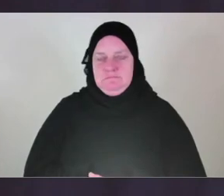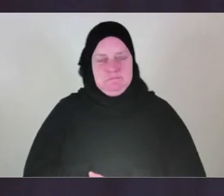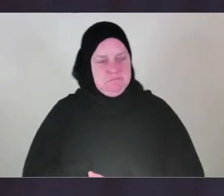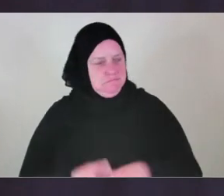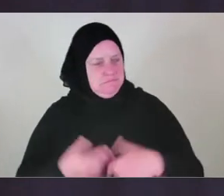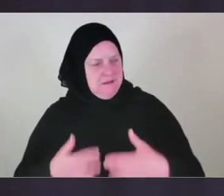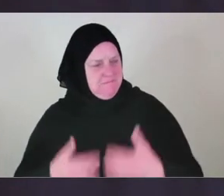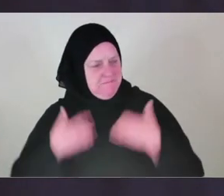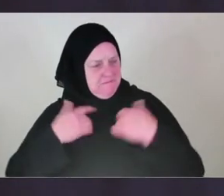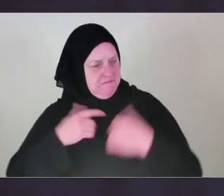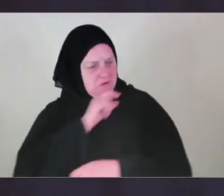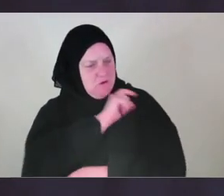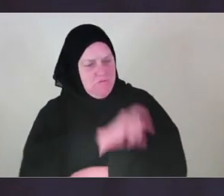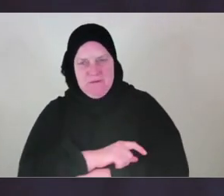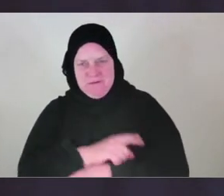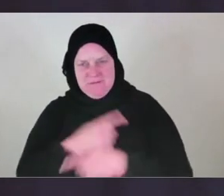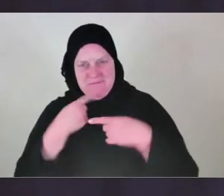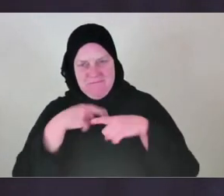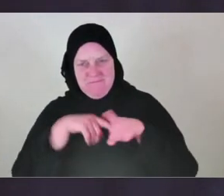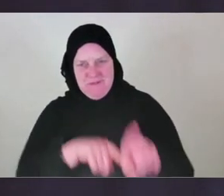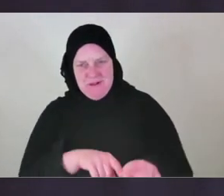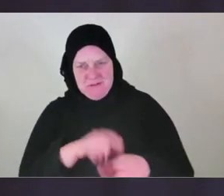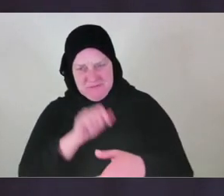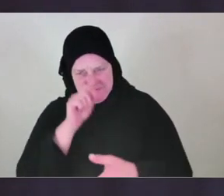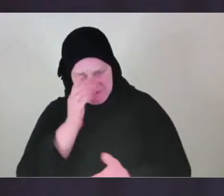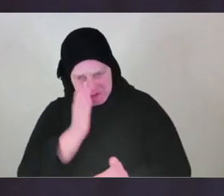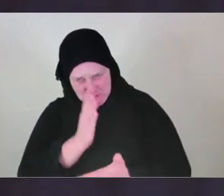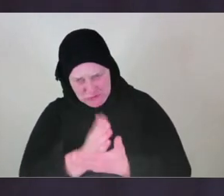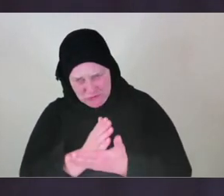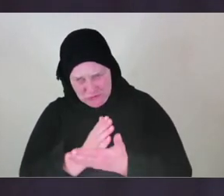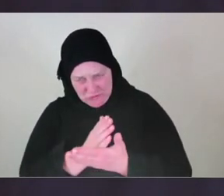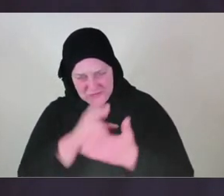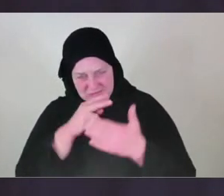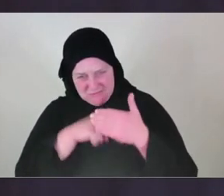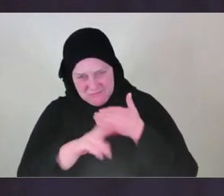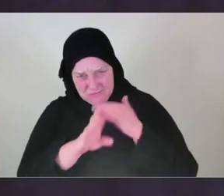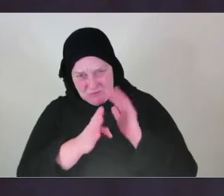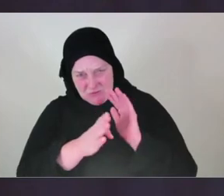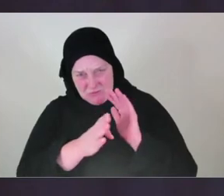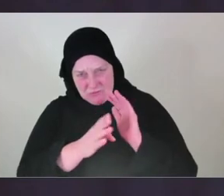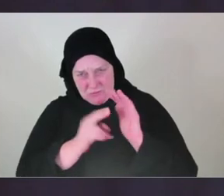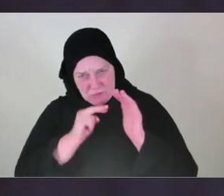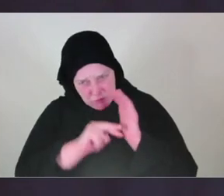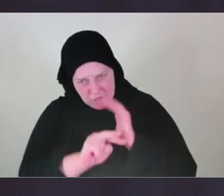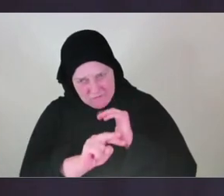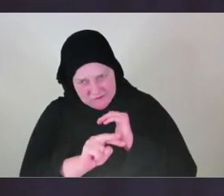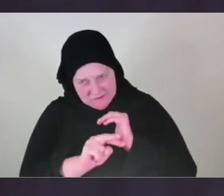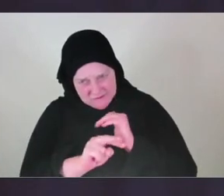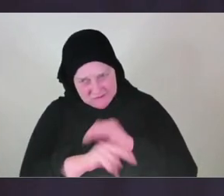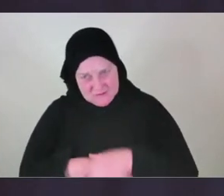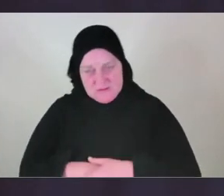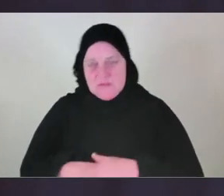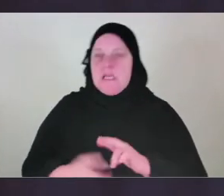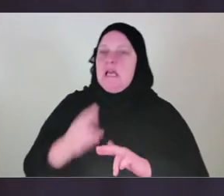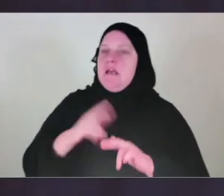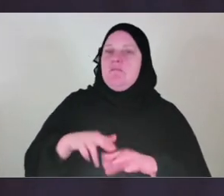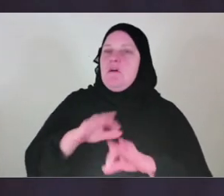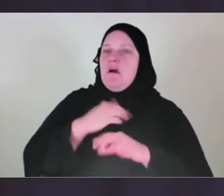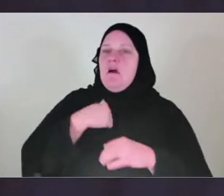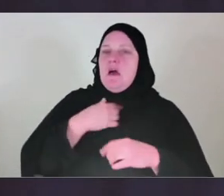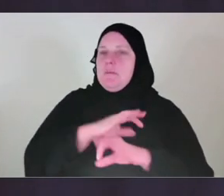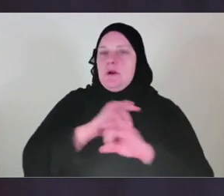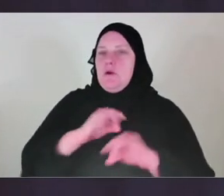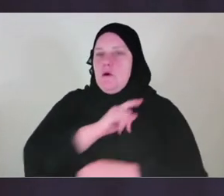unsure of the wording that I am saying to you? And